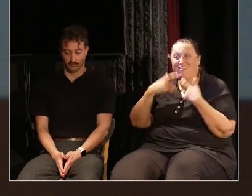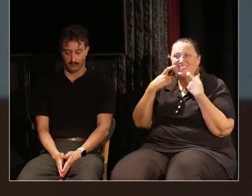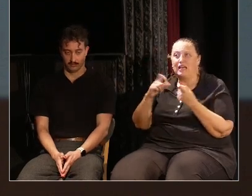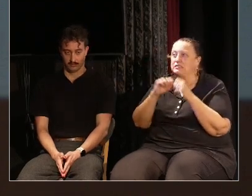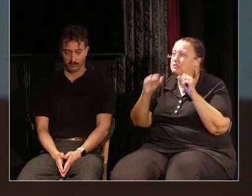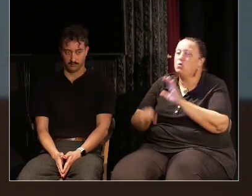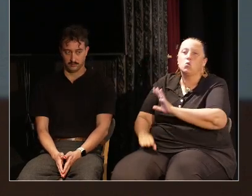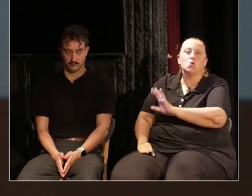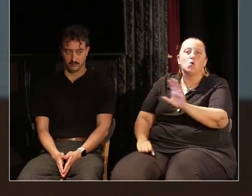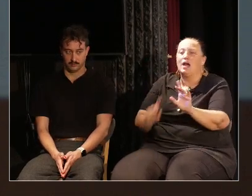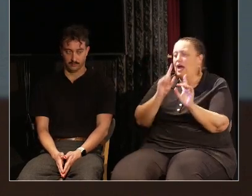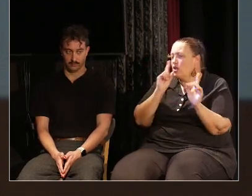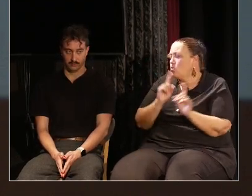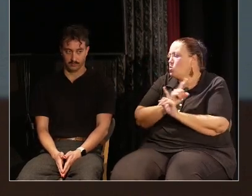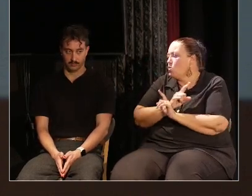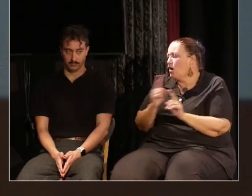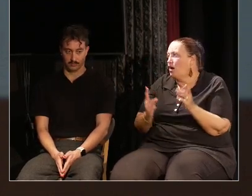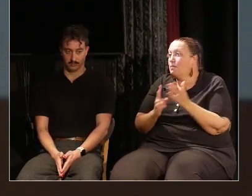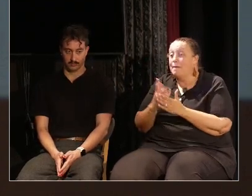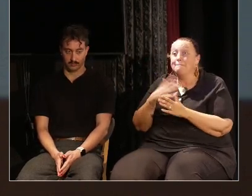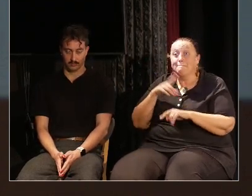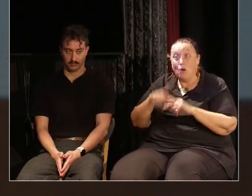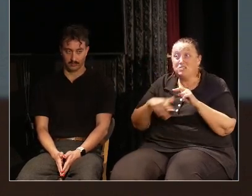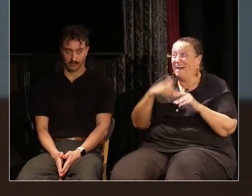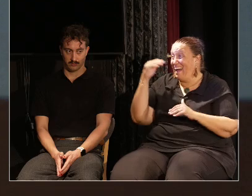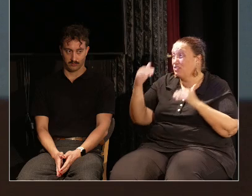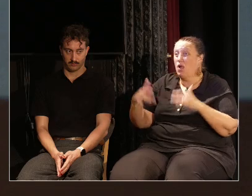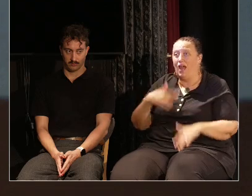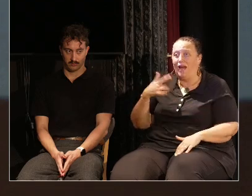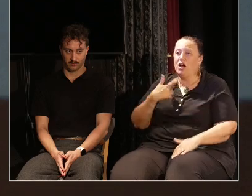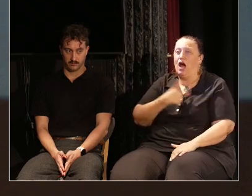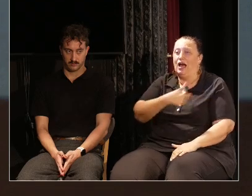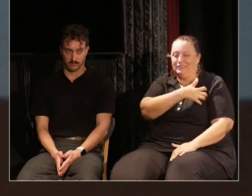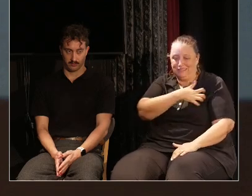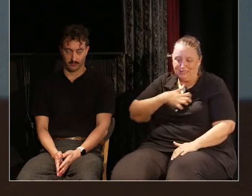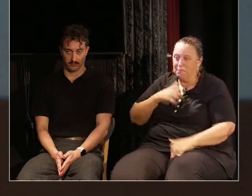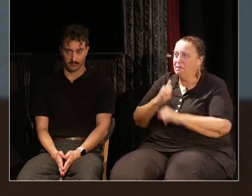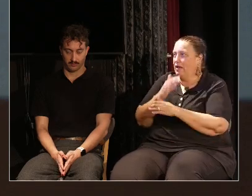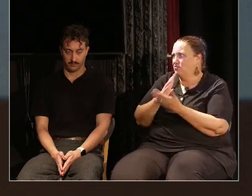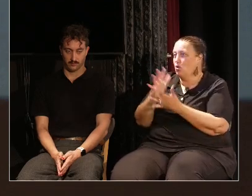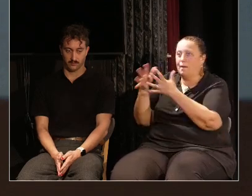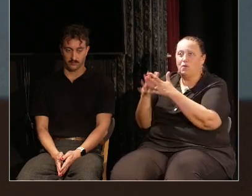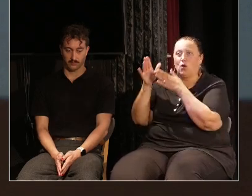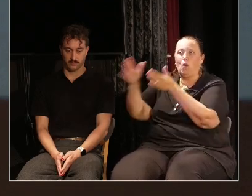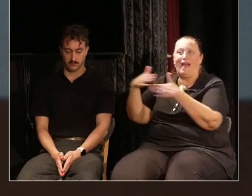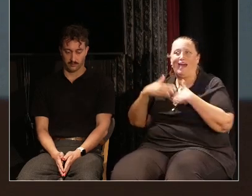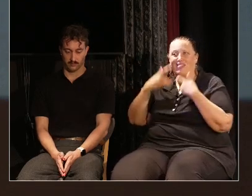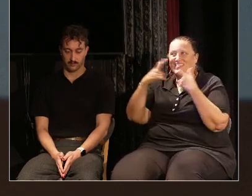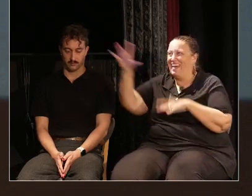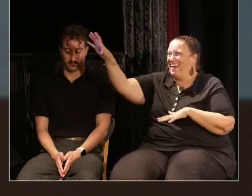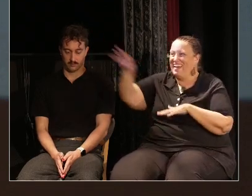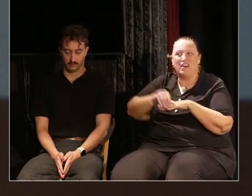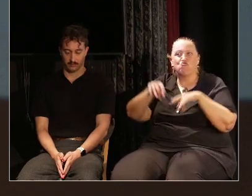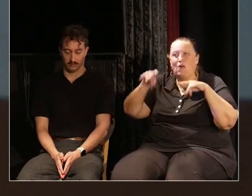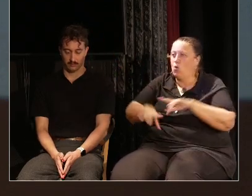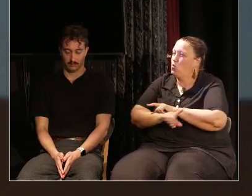let that happen here. I've dedicated quite literally most of my adult life to making sure that that does not happen. And we are a deer in headlights right now in this